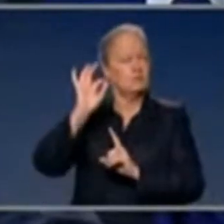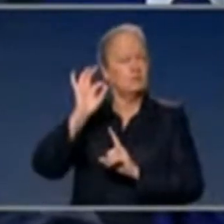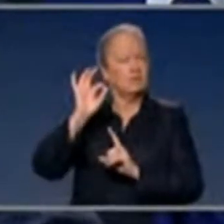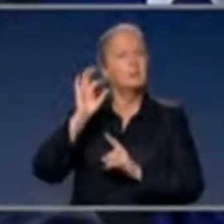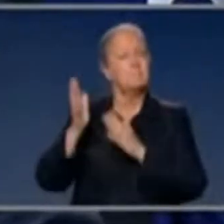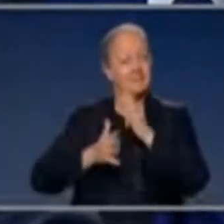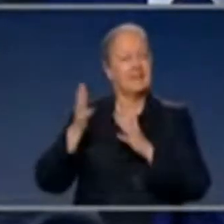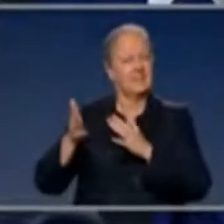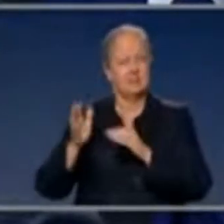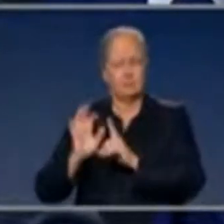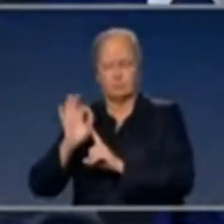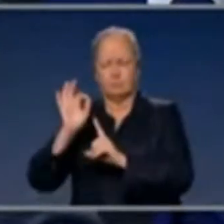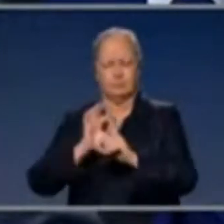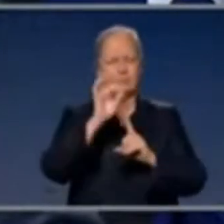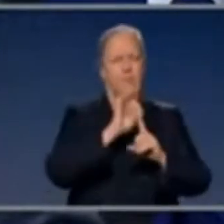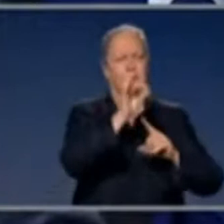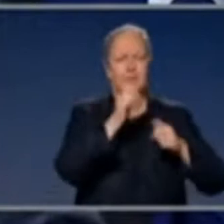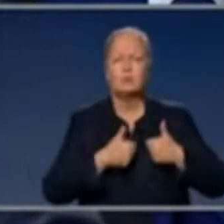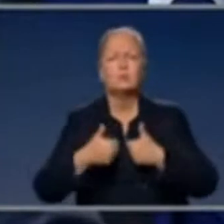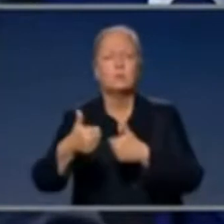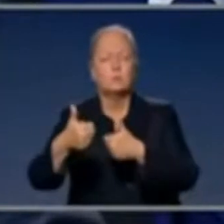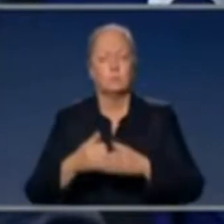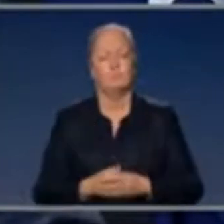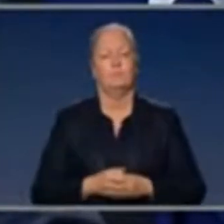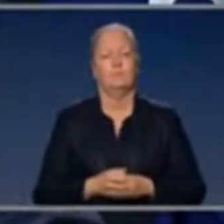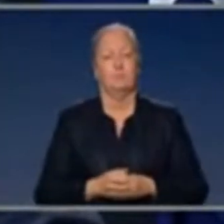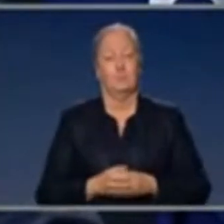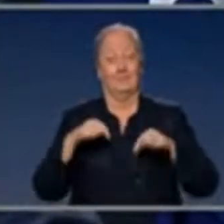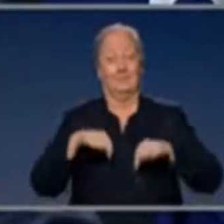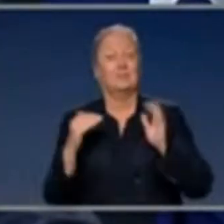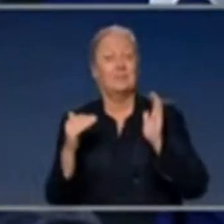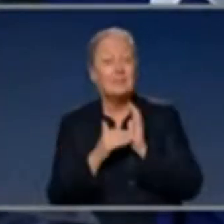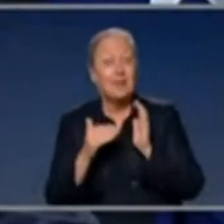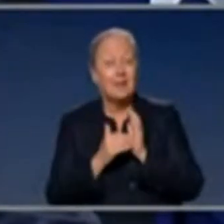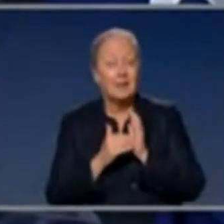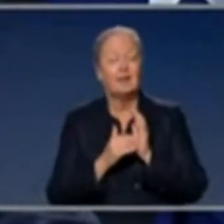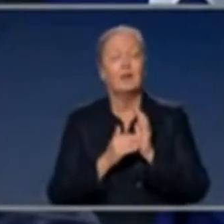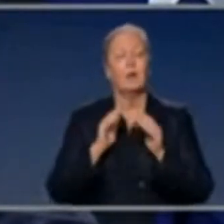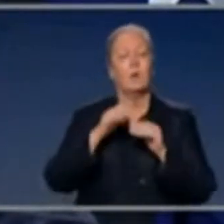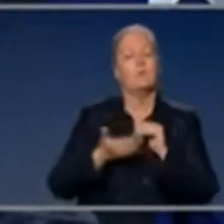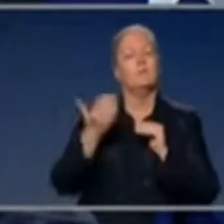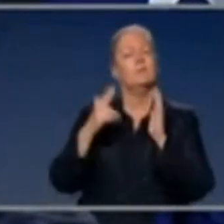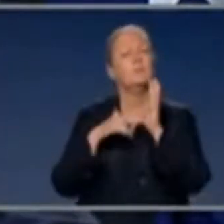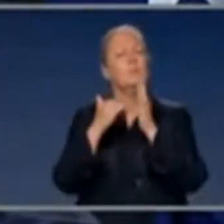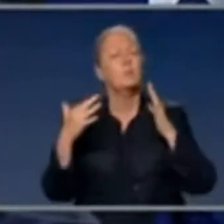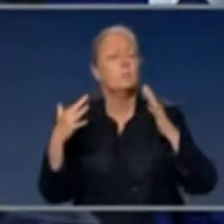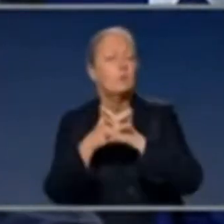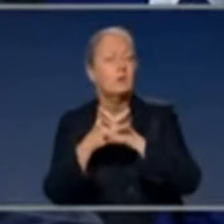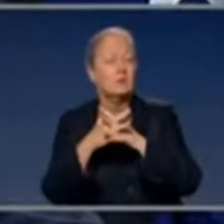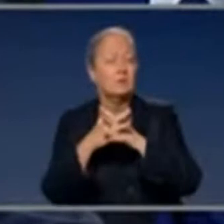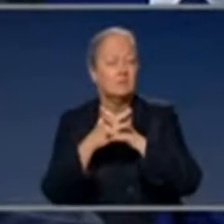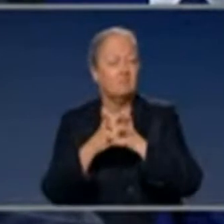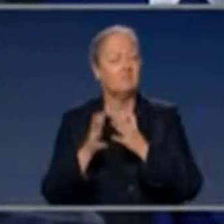right direction again. A week where today in particular we saw the outcomes in New South Wales which are